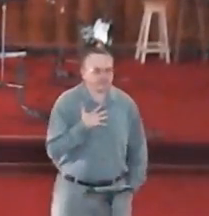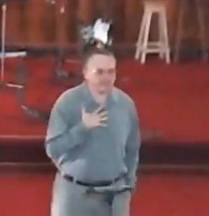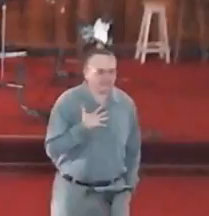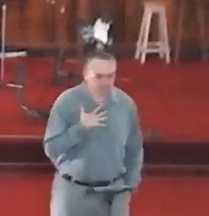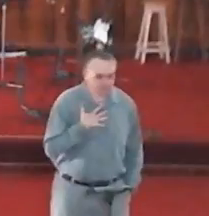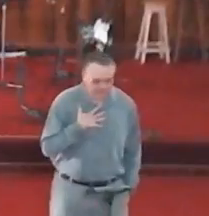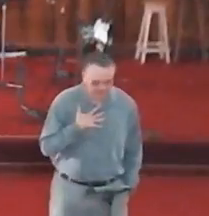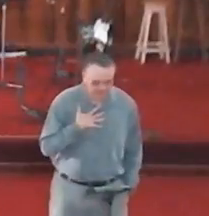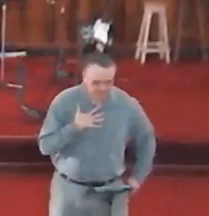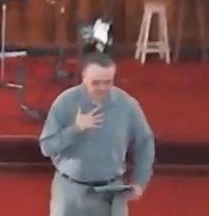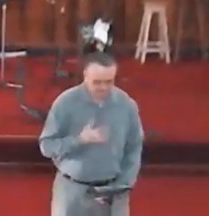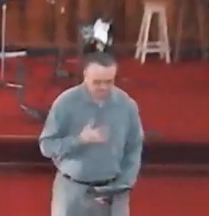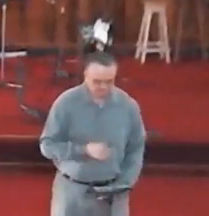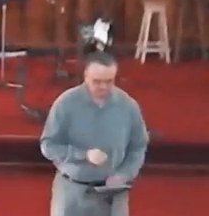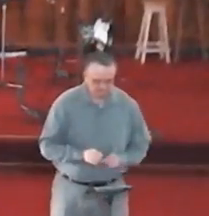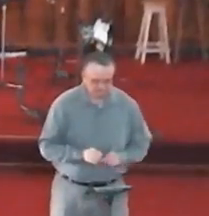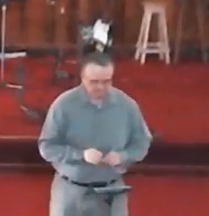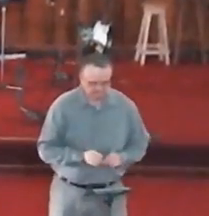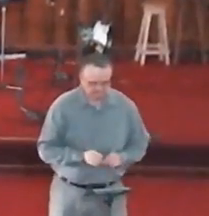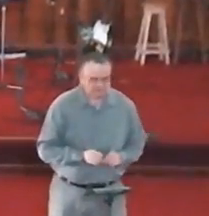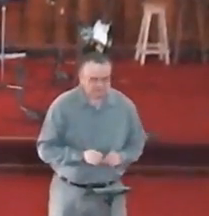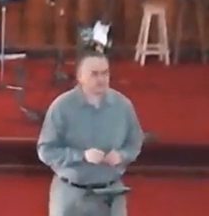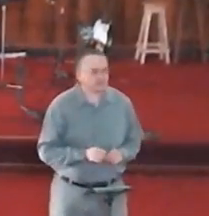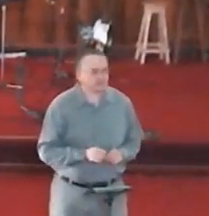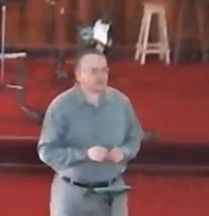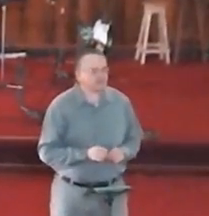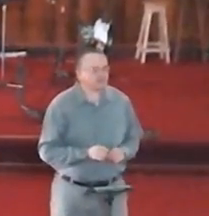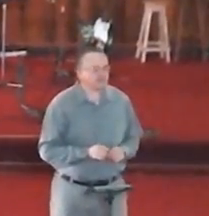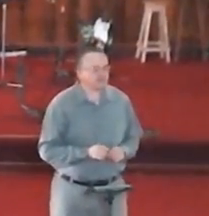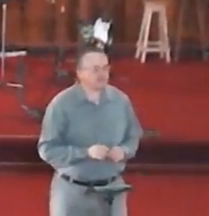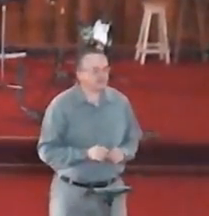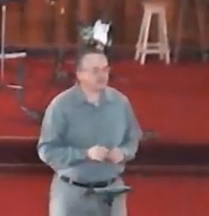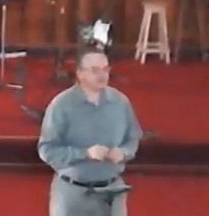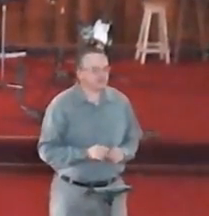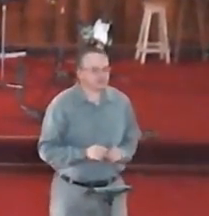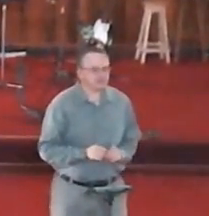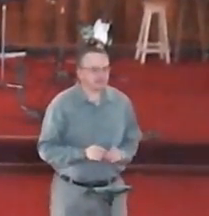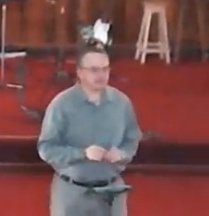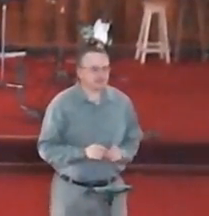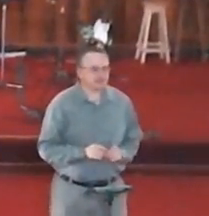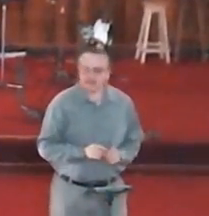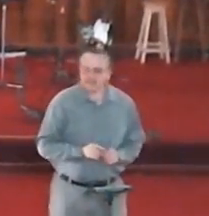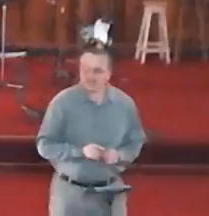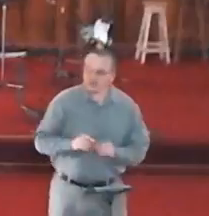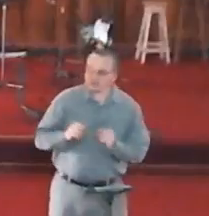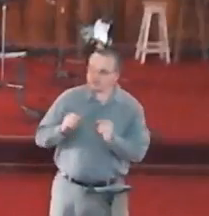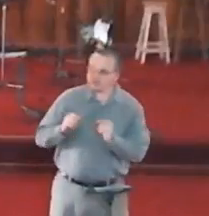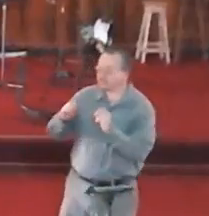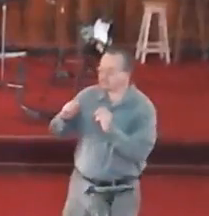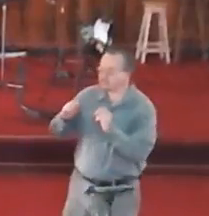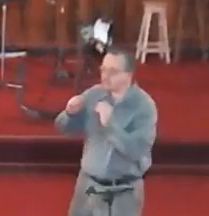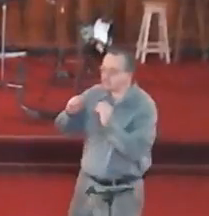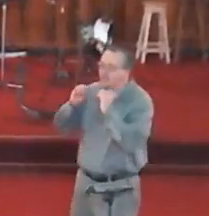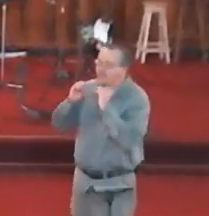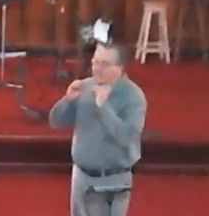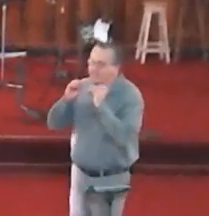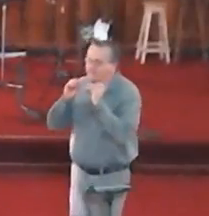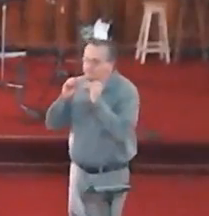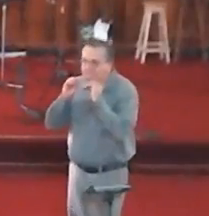Santo que está en ustedes. In Ephesians, Paul says, do not grieve the Holy Spirit that is in you. Cuando